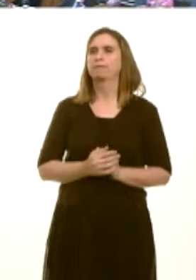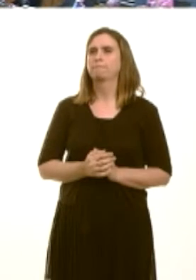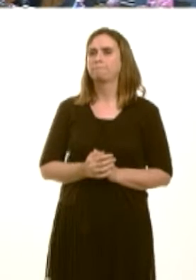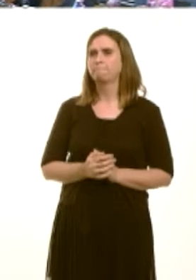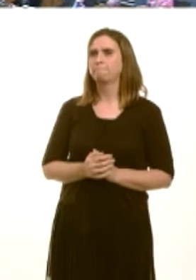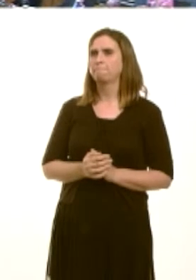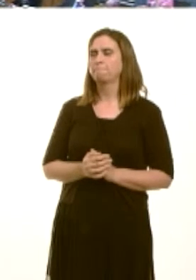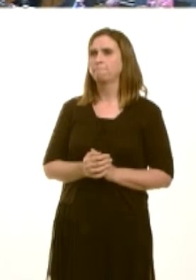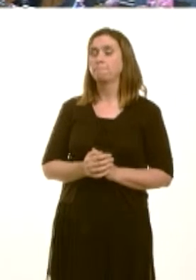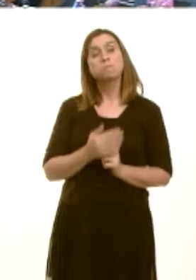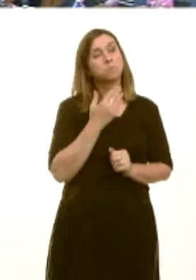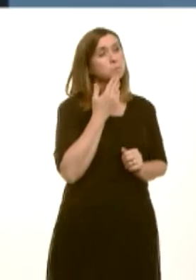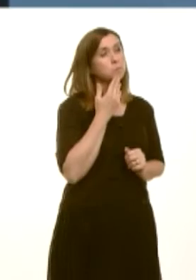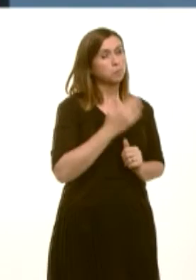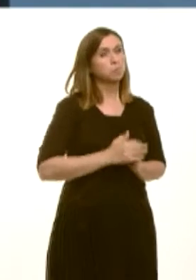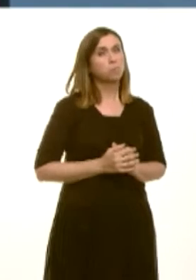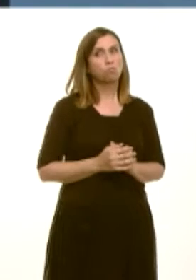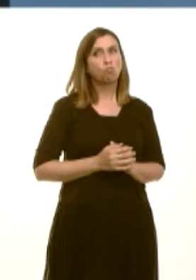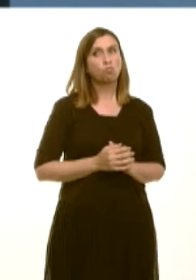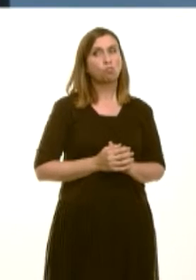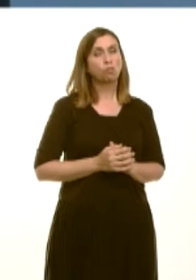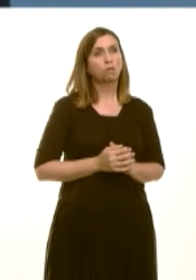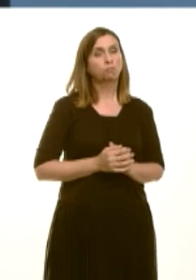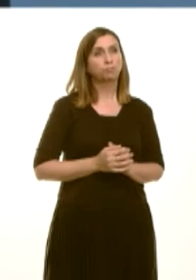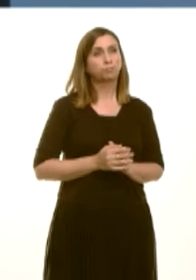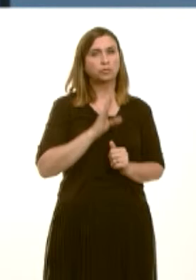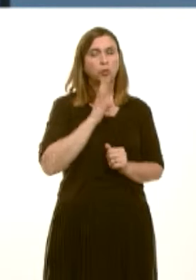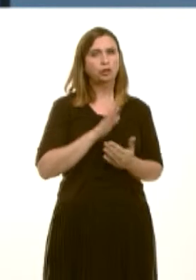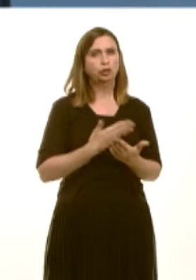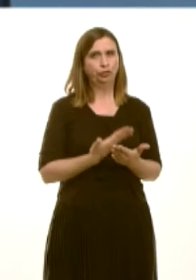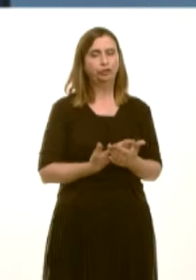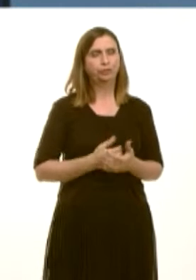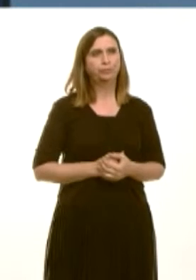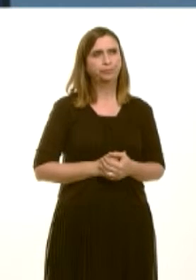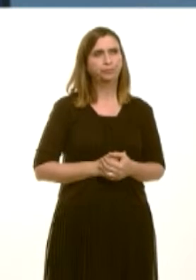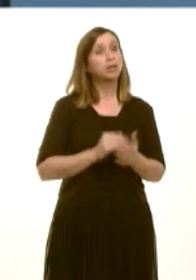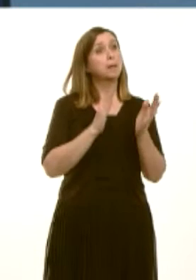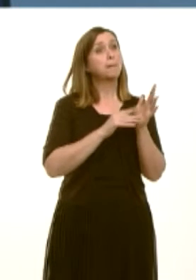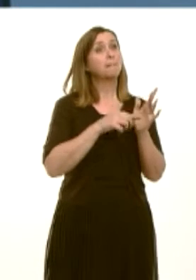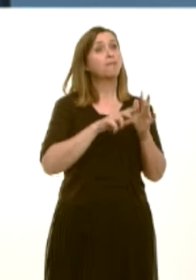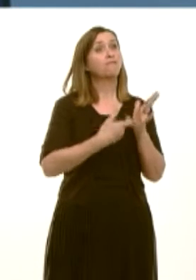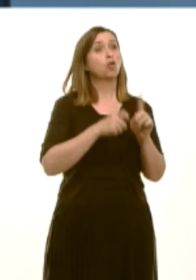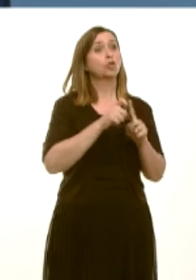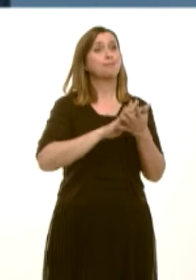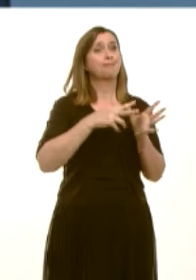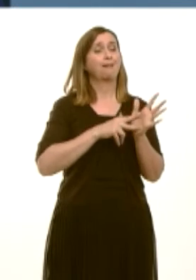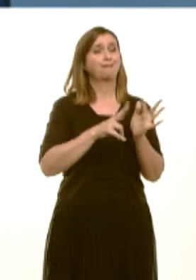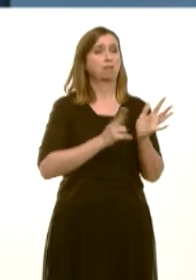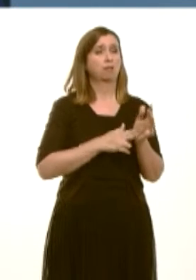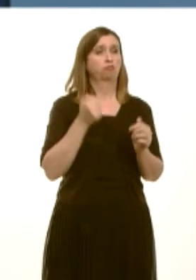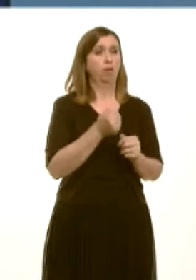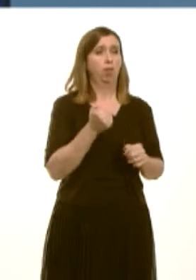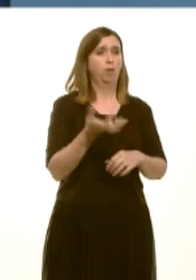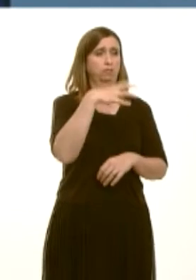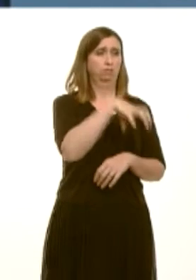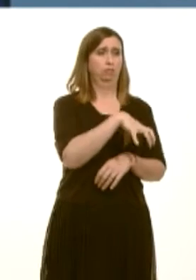Officer. First Minister, the Milford Haven train station in my constituency is in serious need of